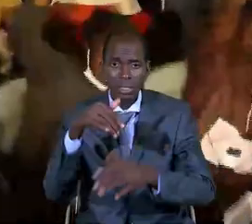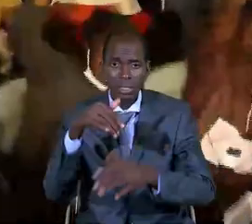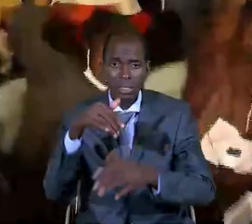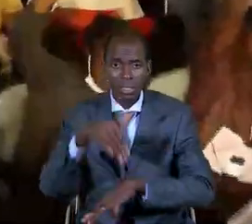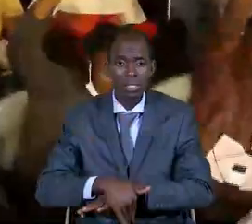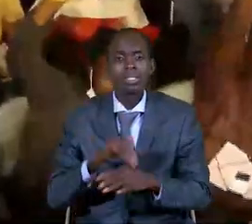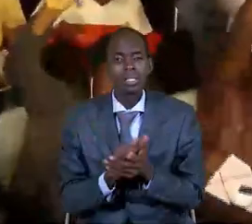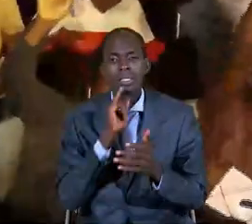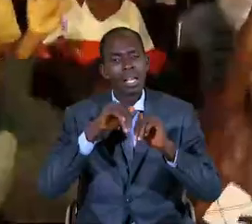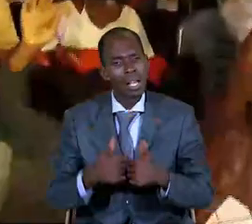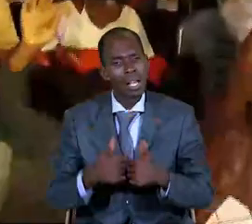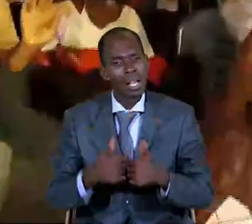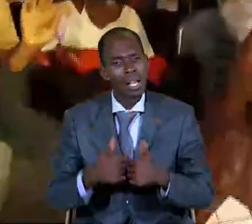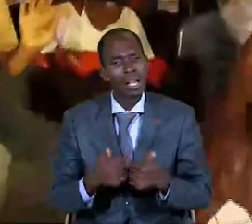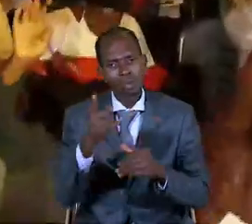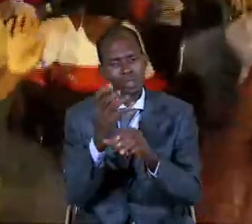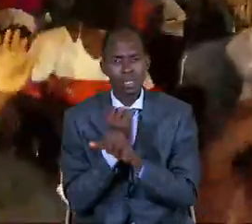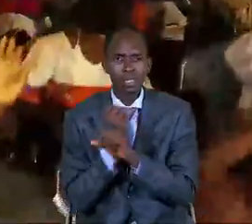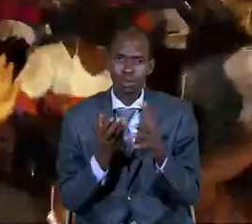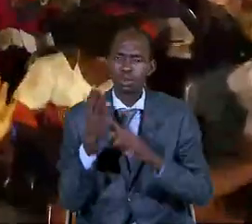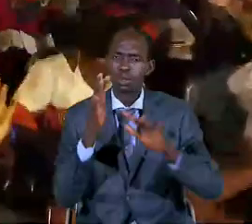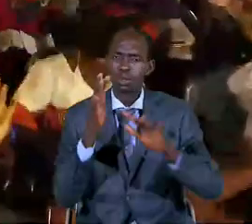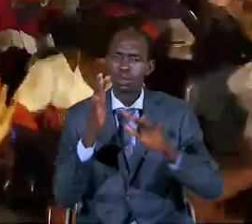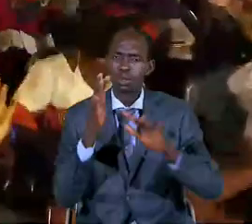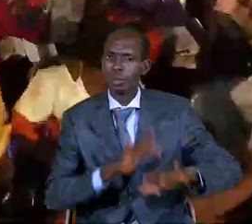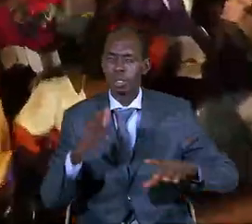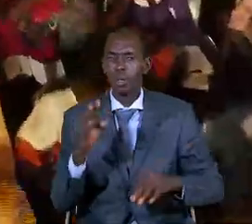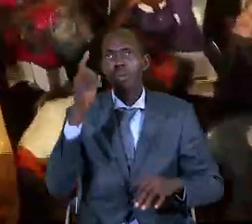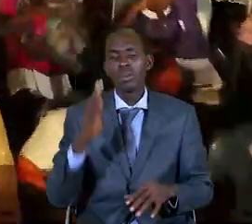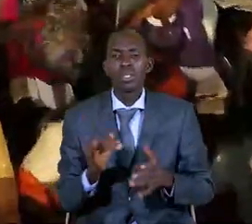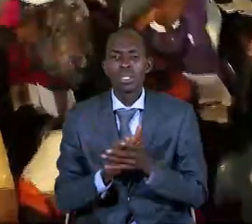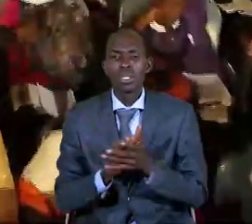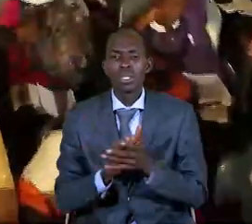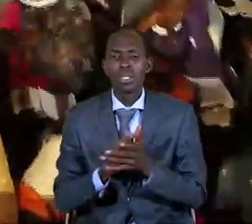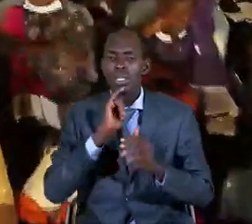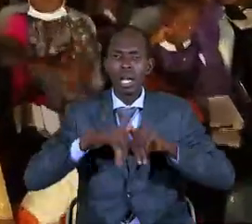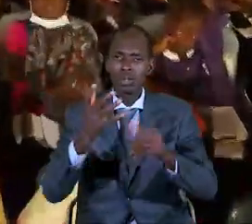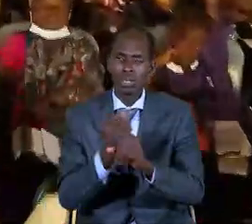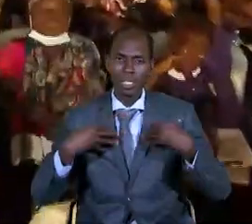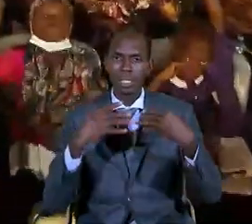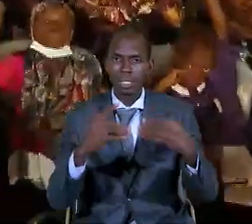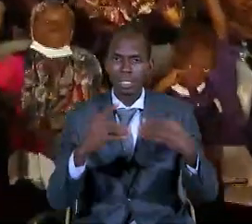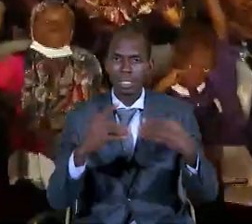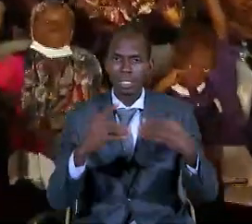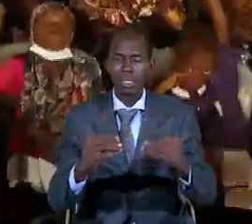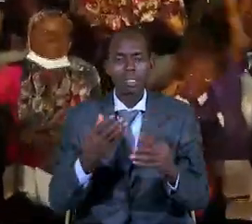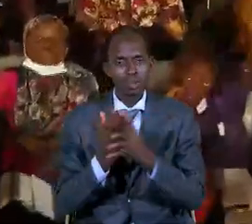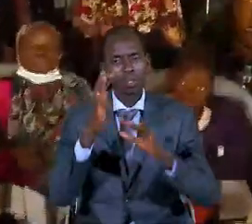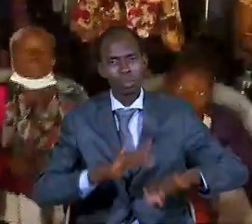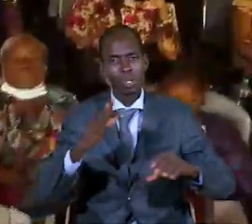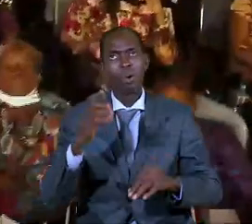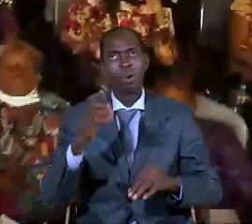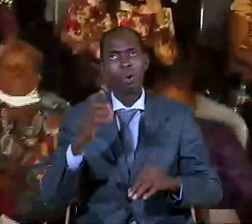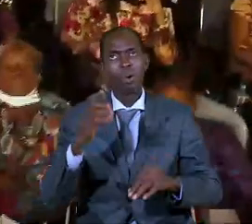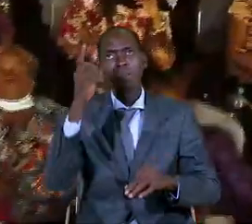we're saved, in the mercy of God. That's how we're healed, in the mercy of God. That's how we're delivered, in the mercy of